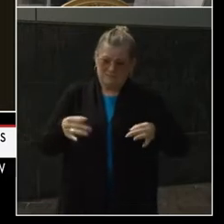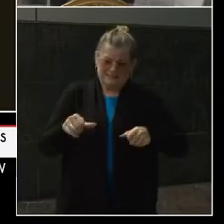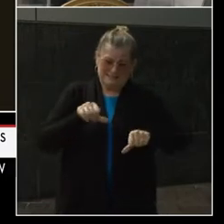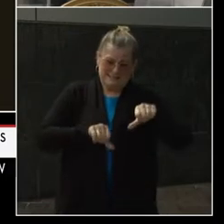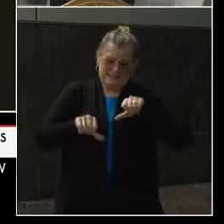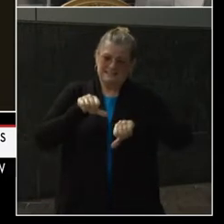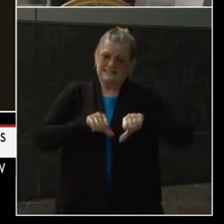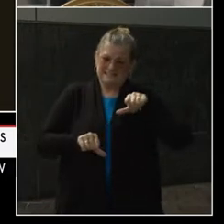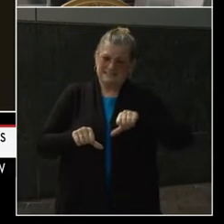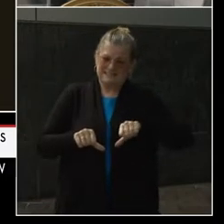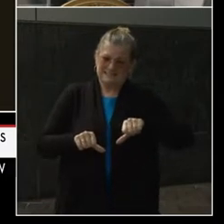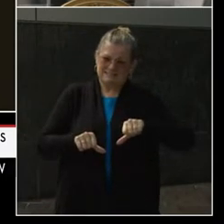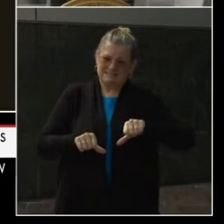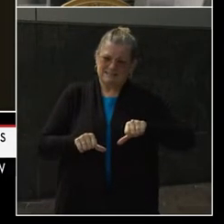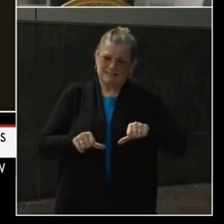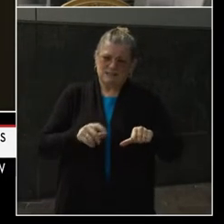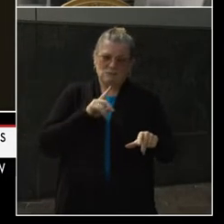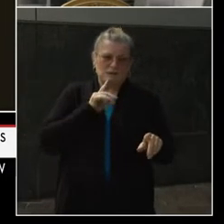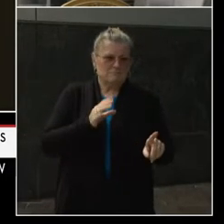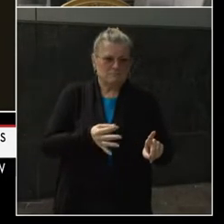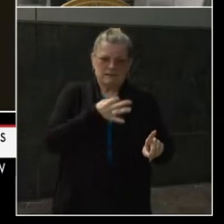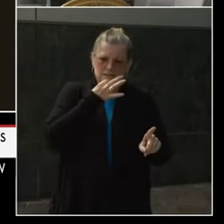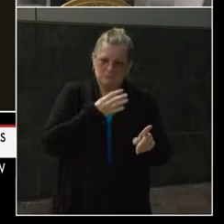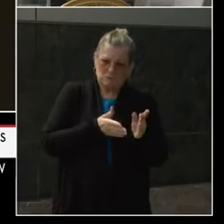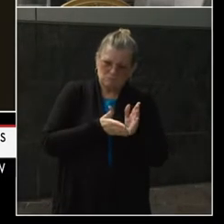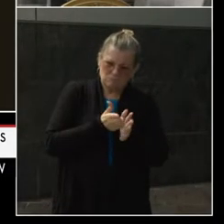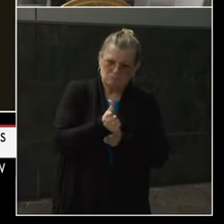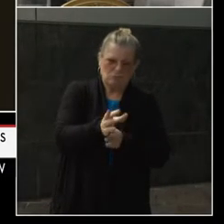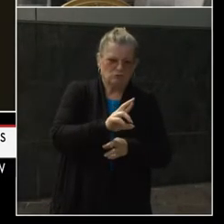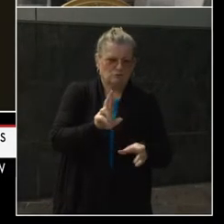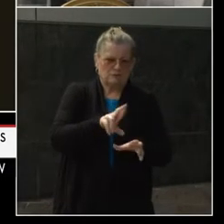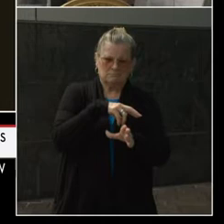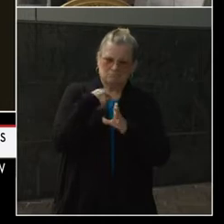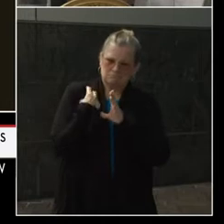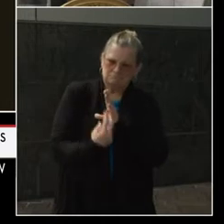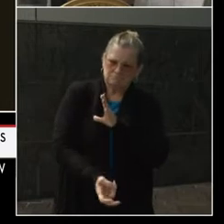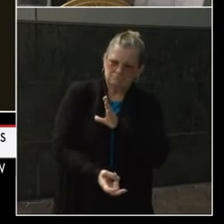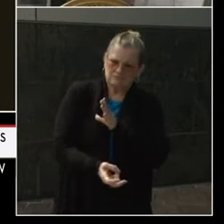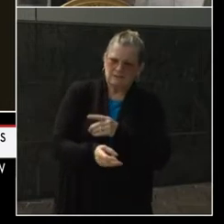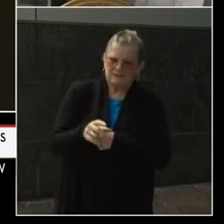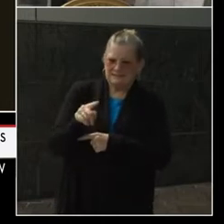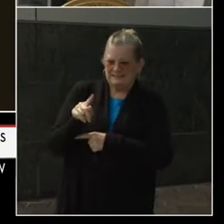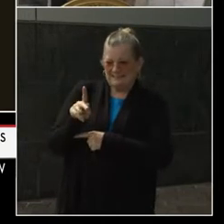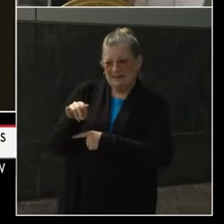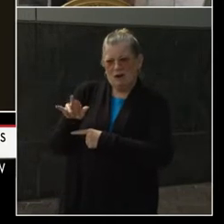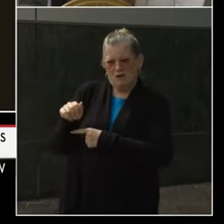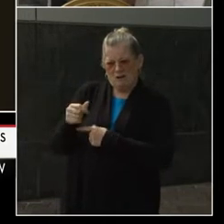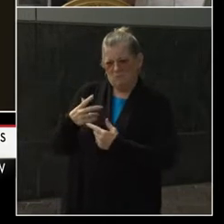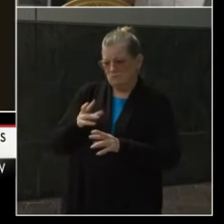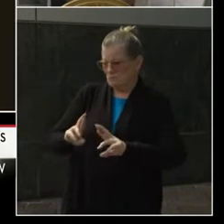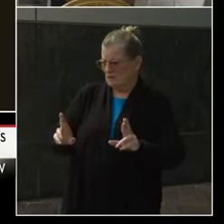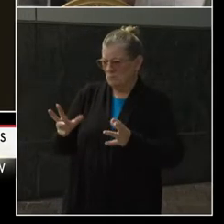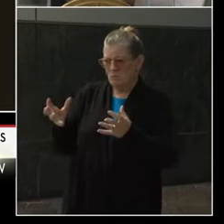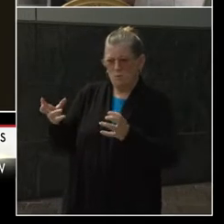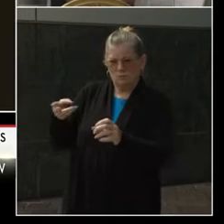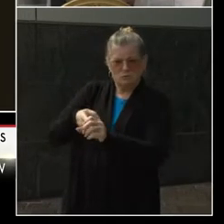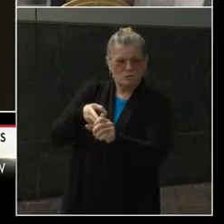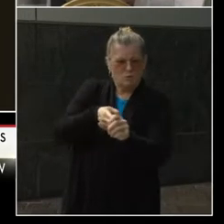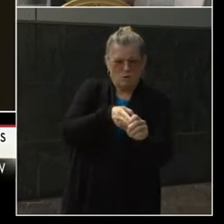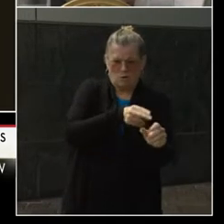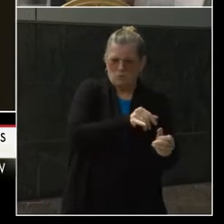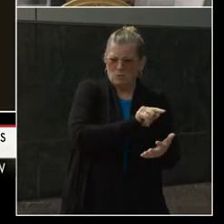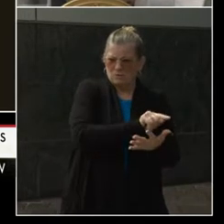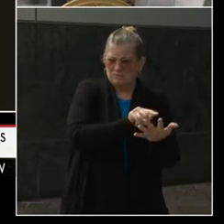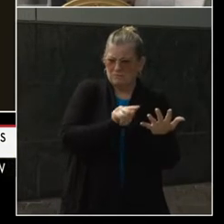has friends that will join her if we have the placements available to them. Interested employees in these fields are encouraged to host as